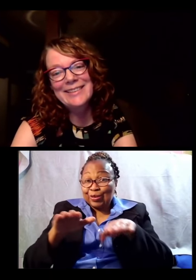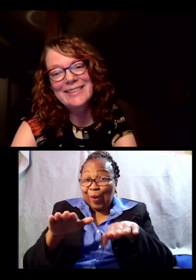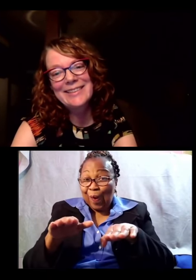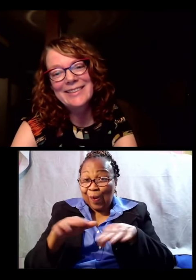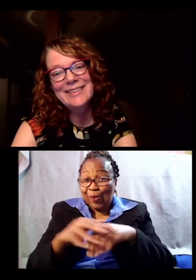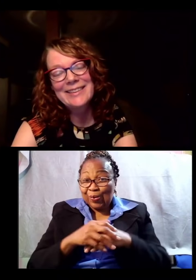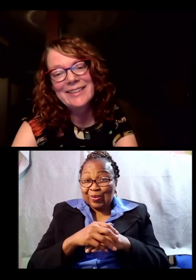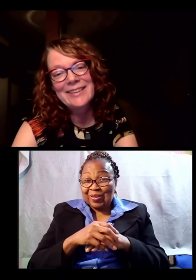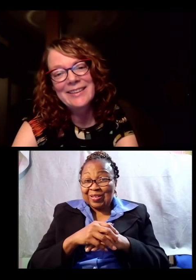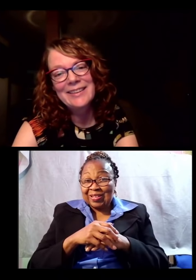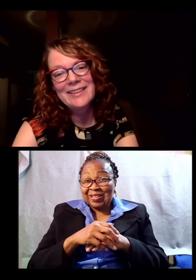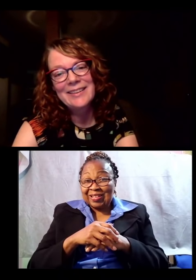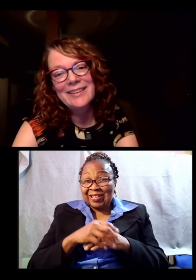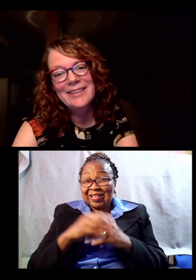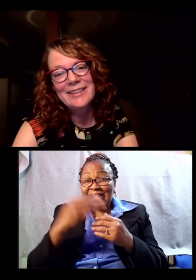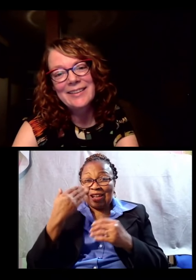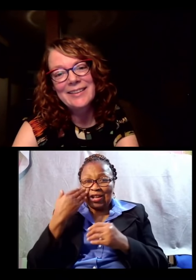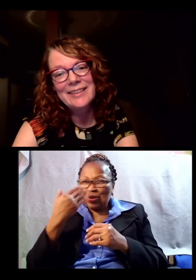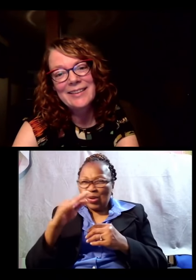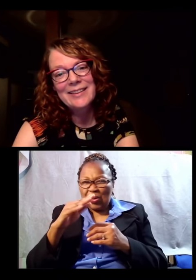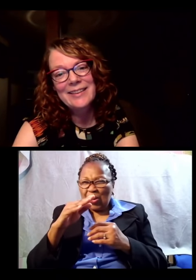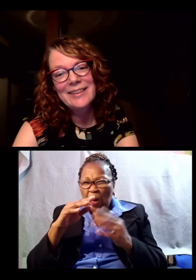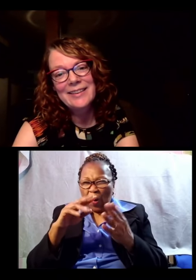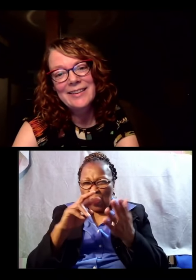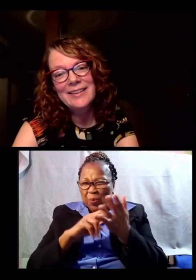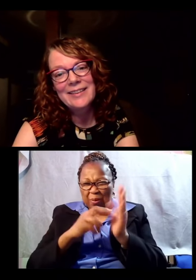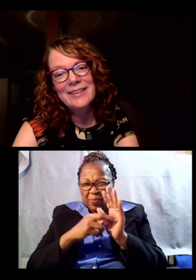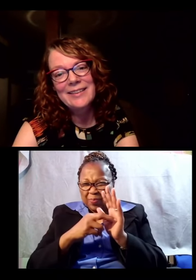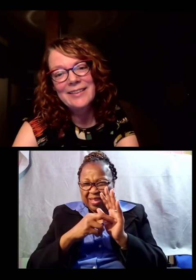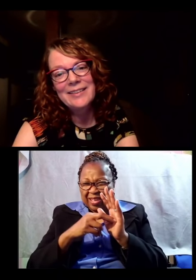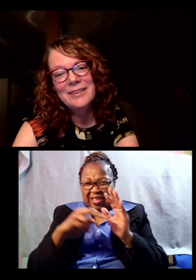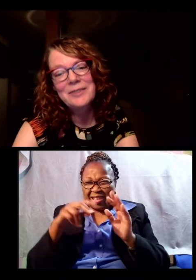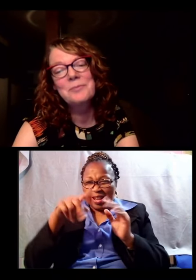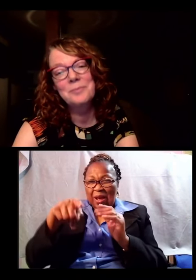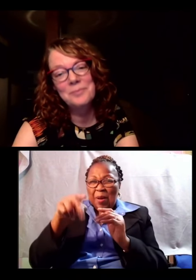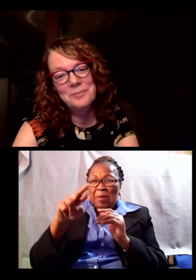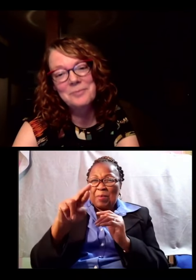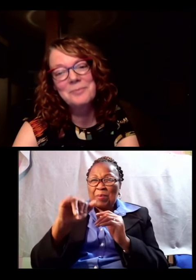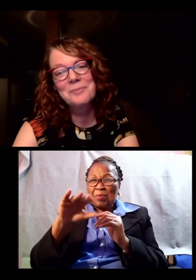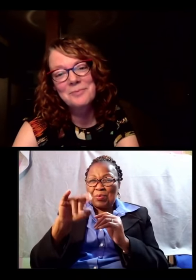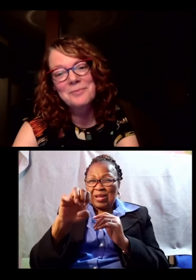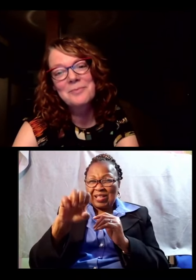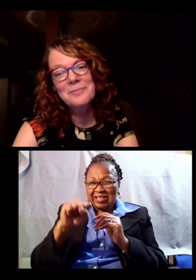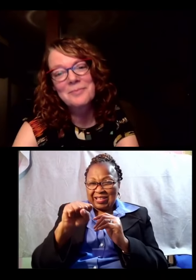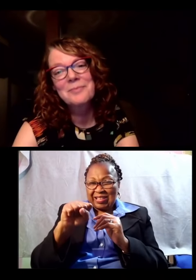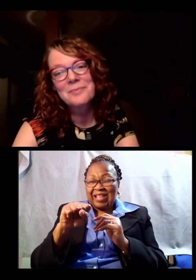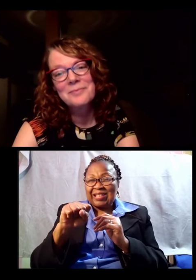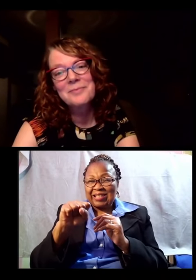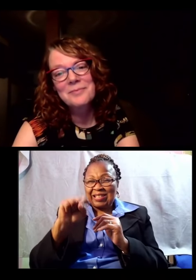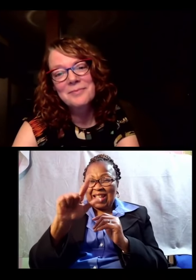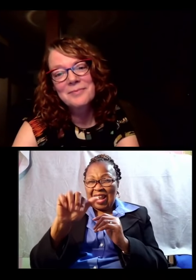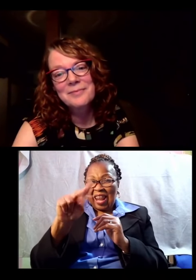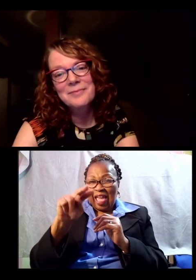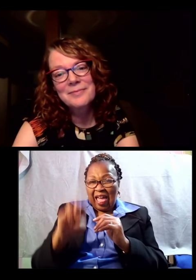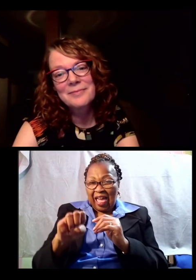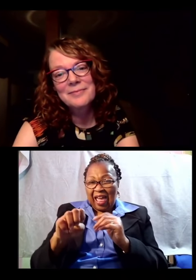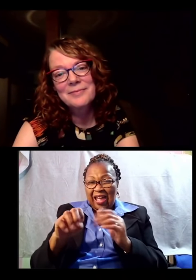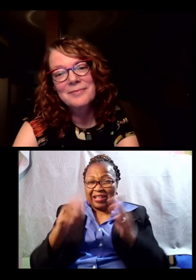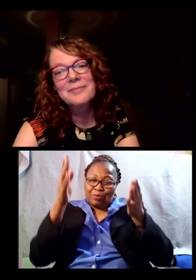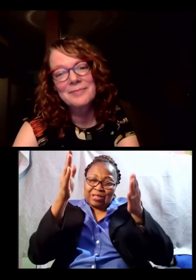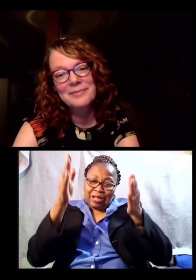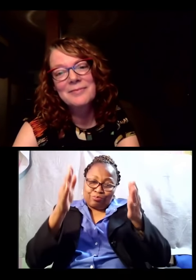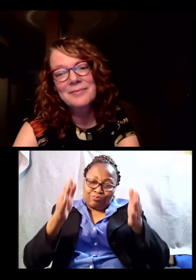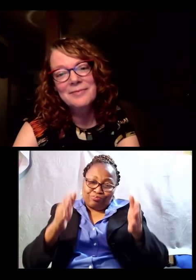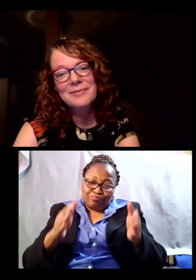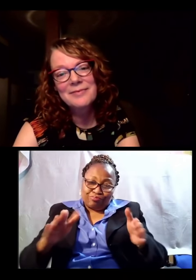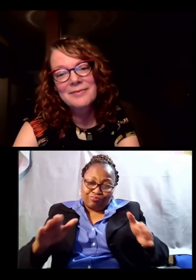I bet you don't even know what the princess line was, but it was quite flattering to the figure. You sewed it in panels, had a sort of skirt that went like that.